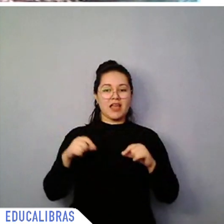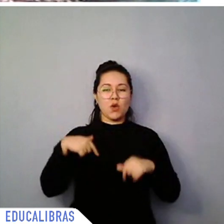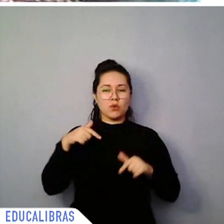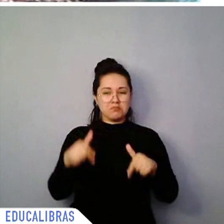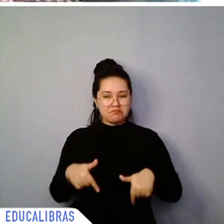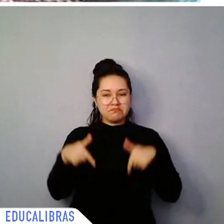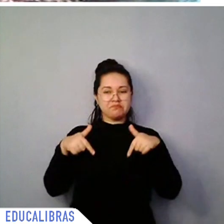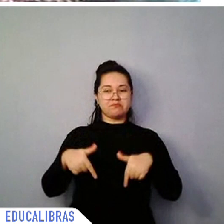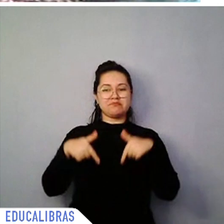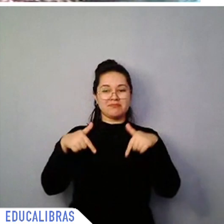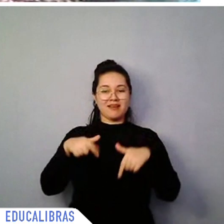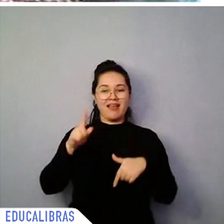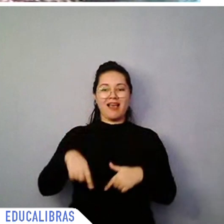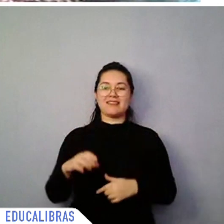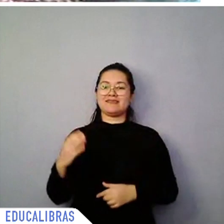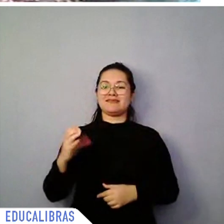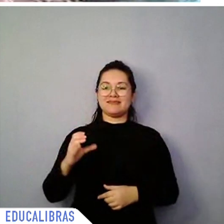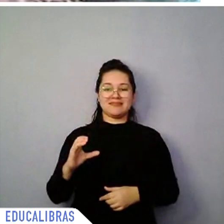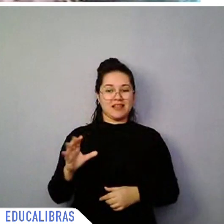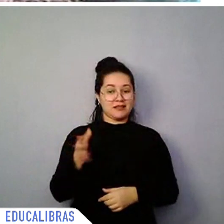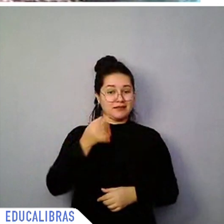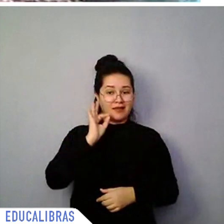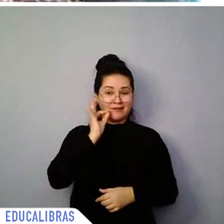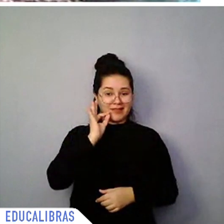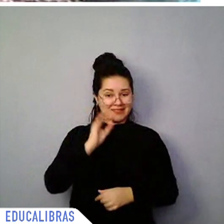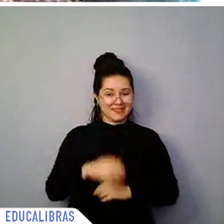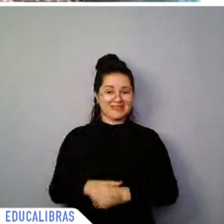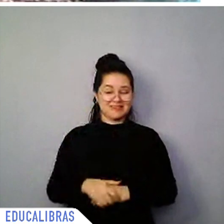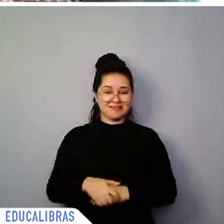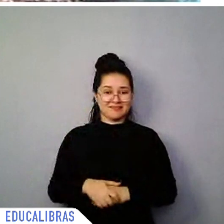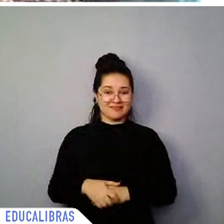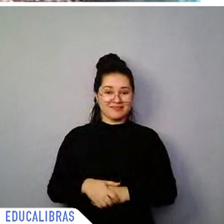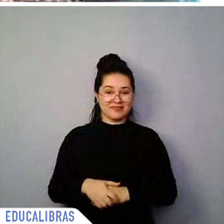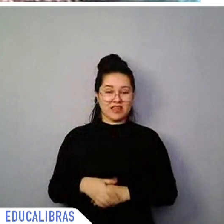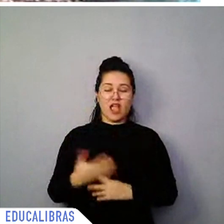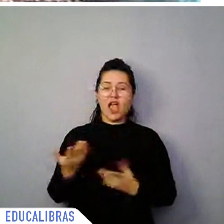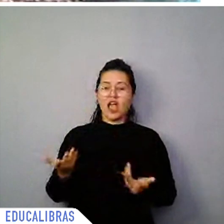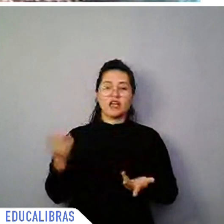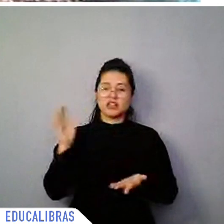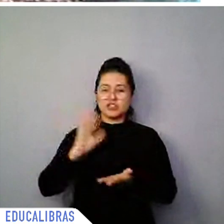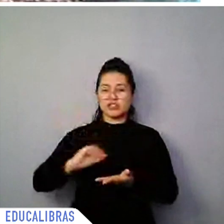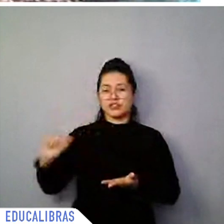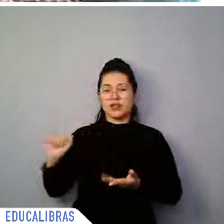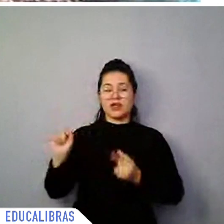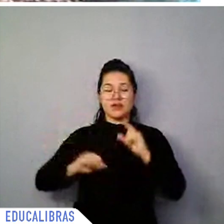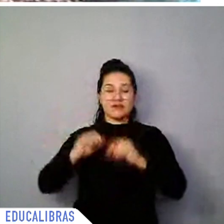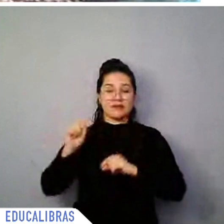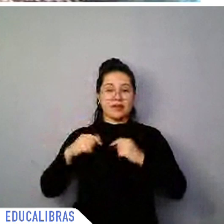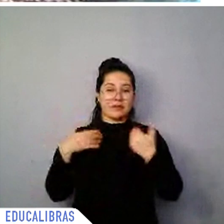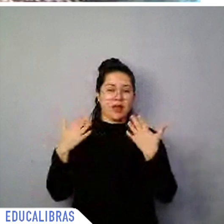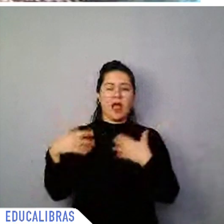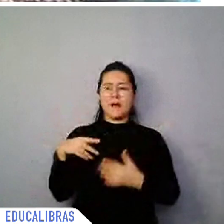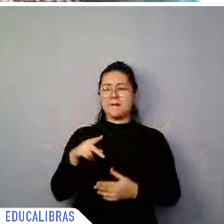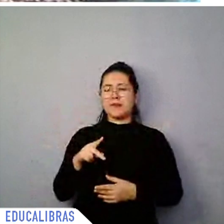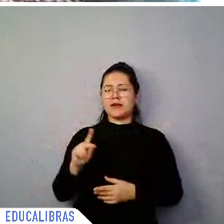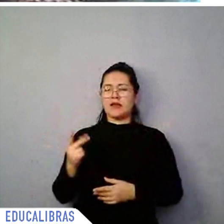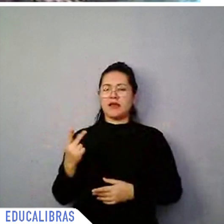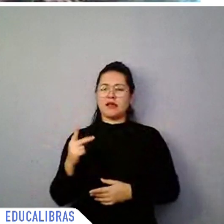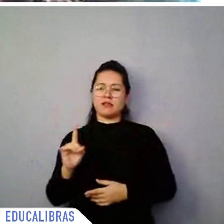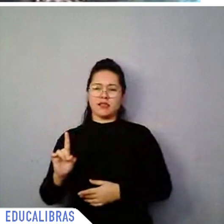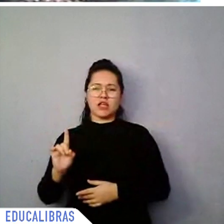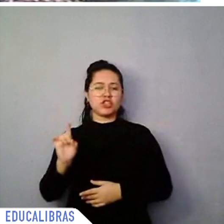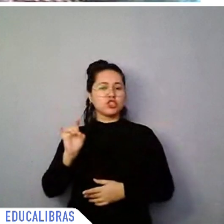Yes, I understand. Yes, I do fight for this science of coffee. Remove this